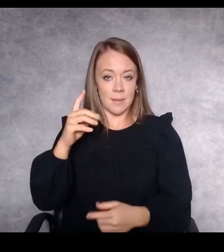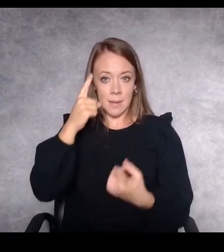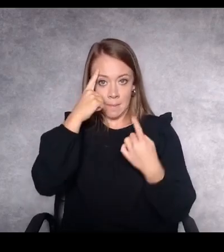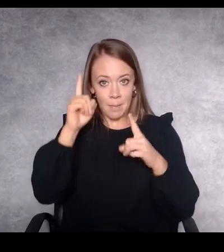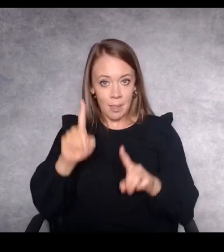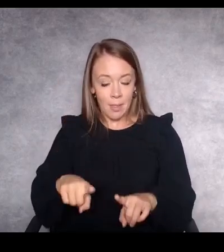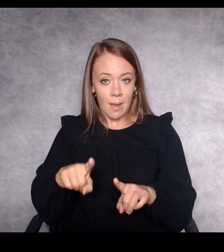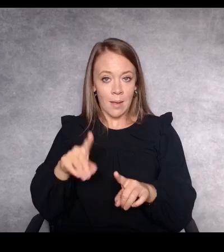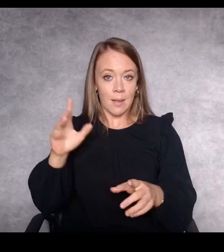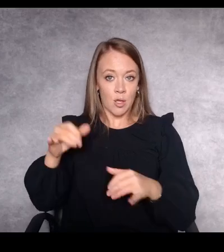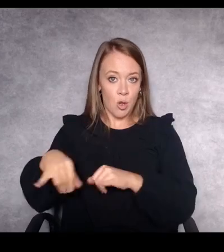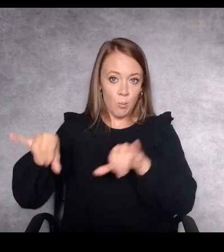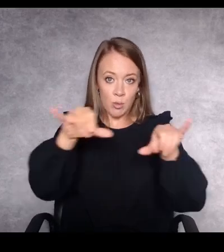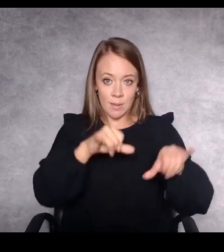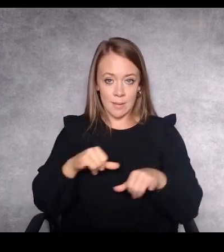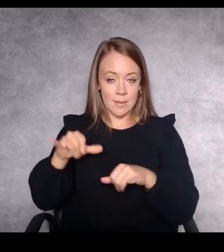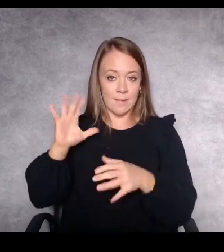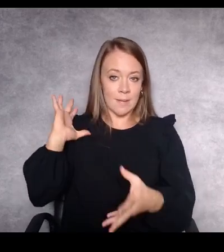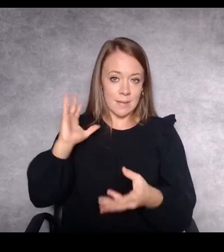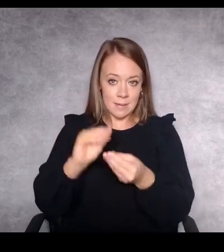and consistent throughout.